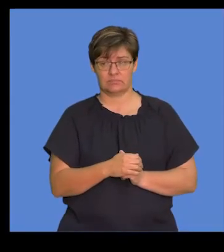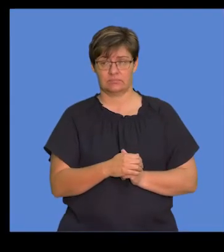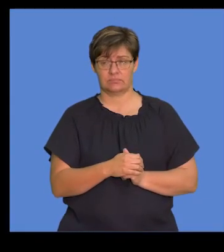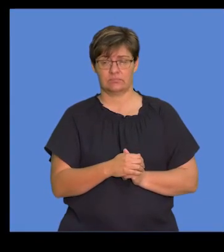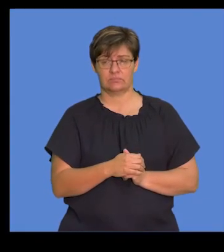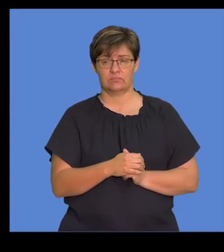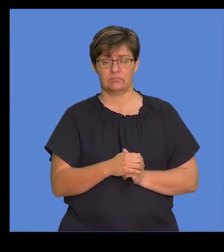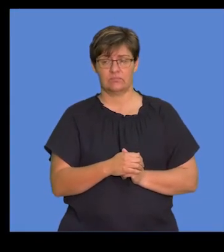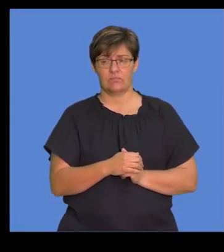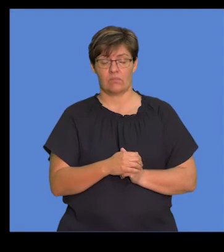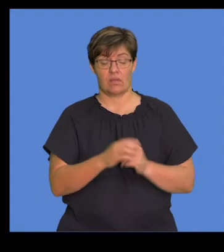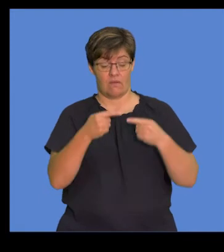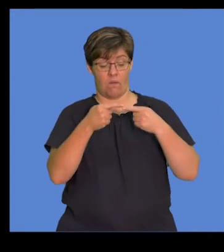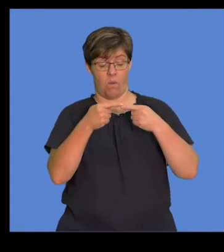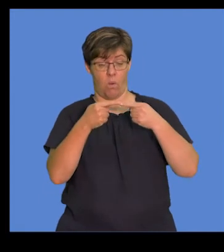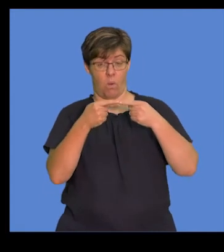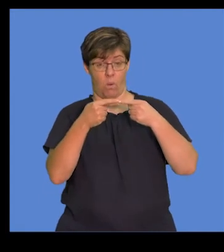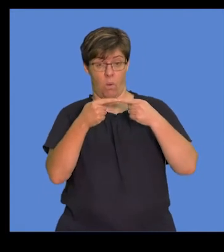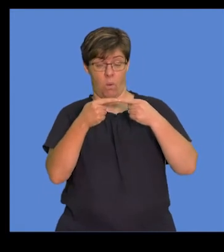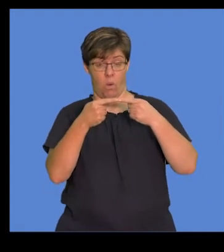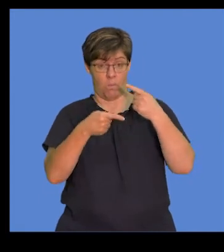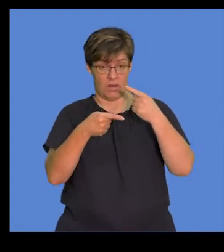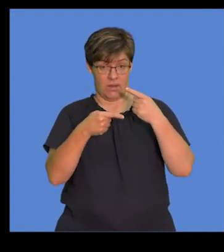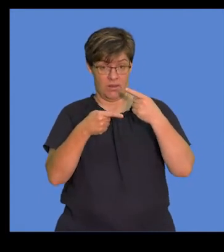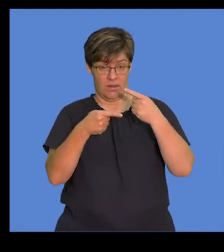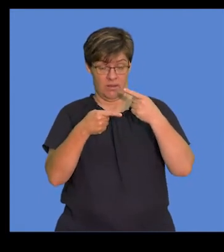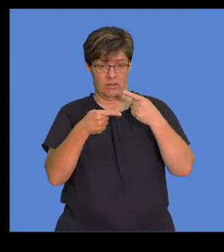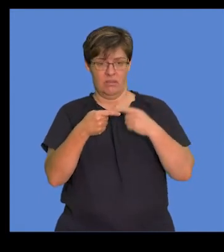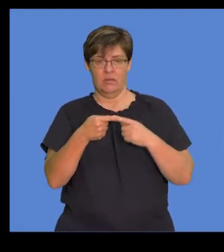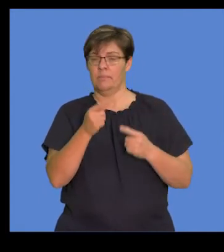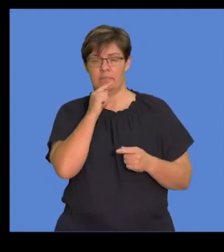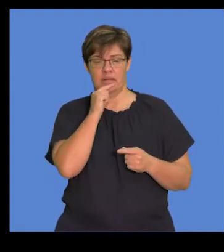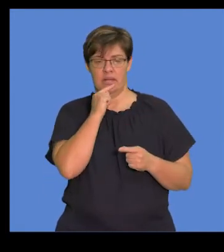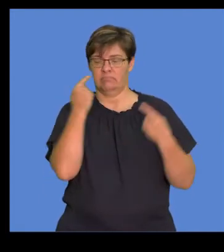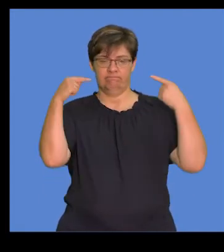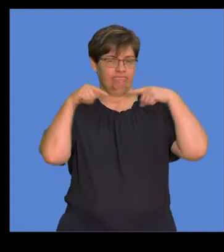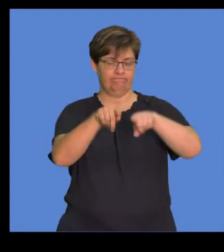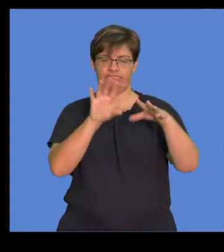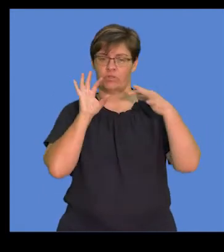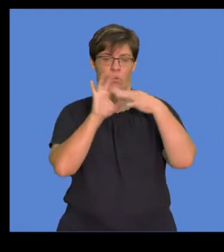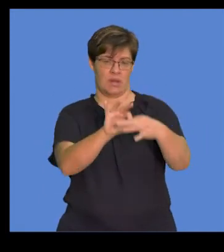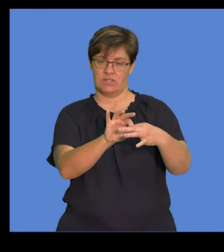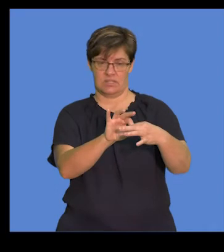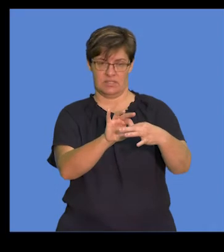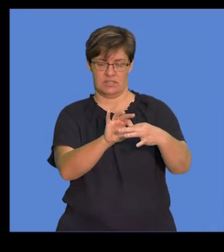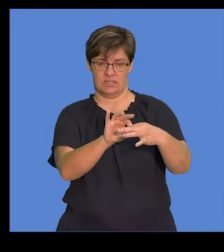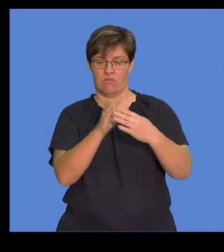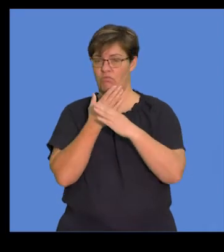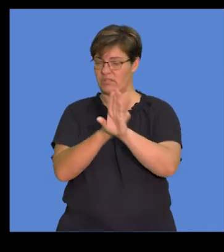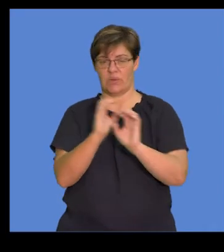saying, okay, if we open switch S, okay, we won't have a parallel combination